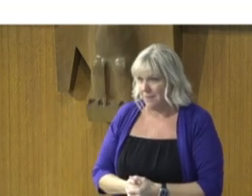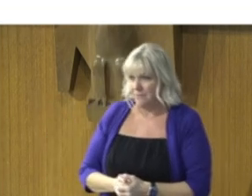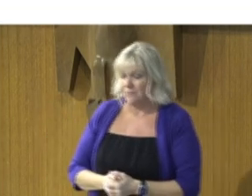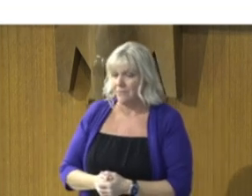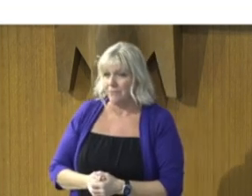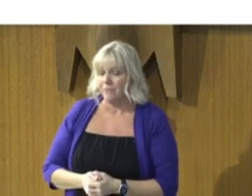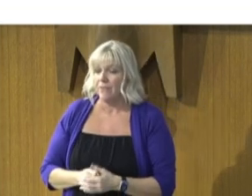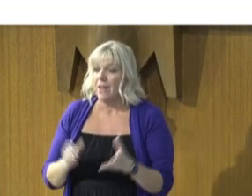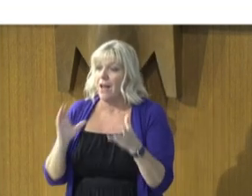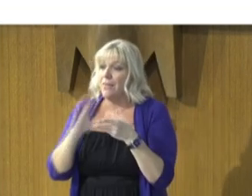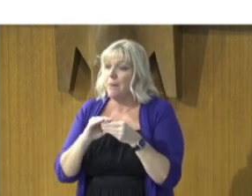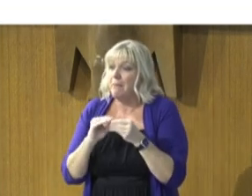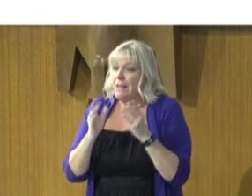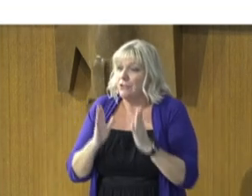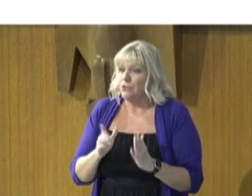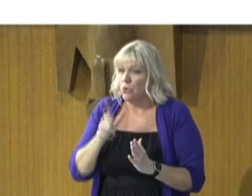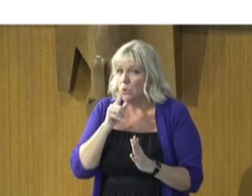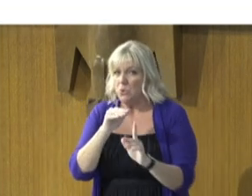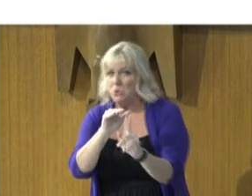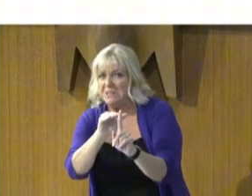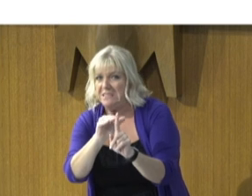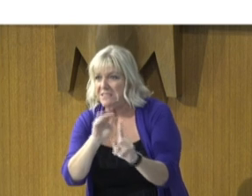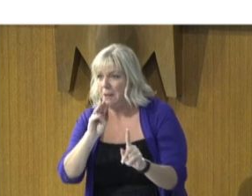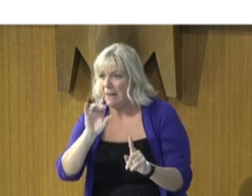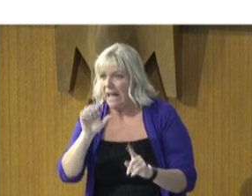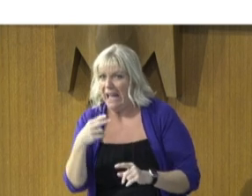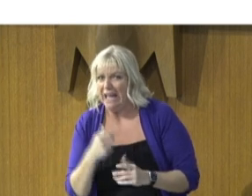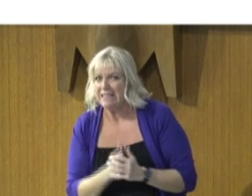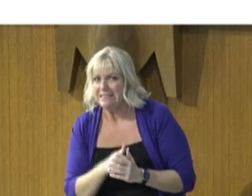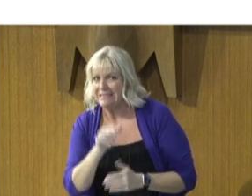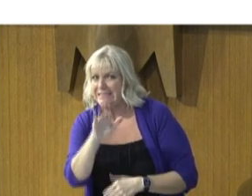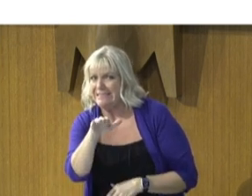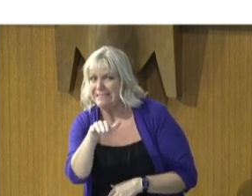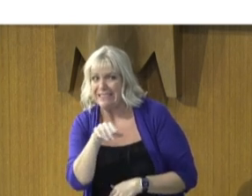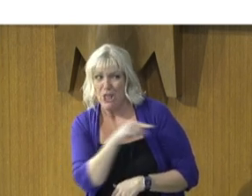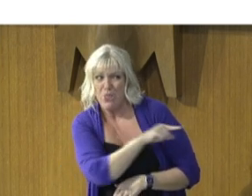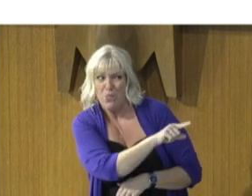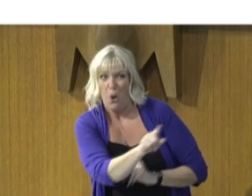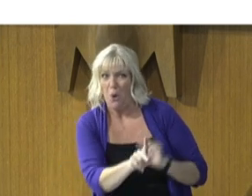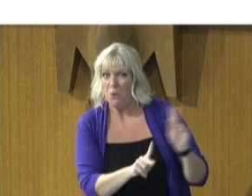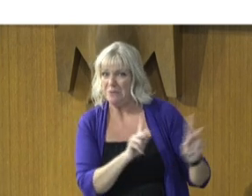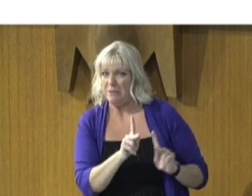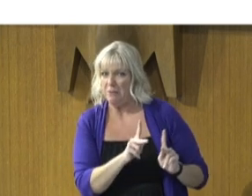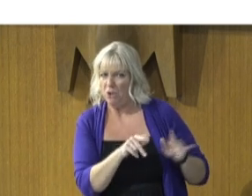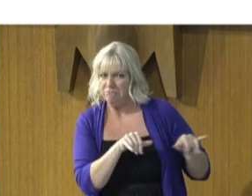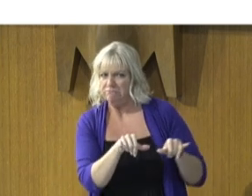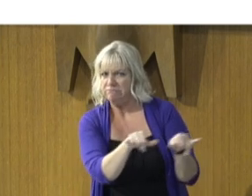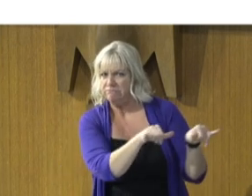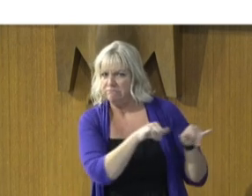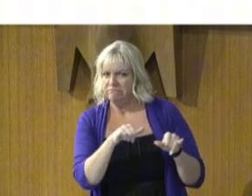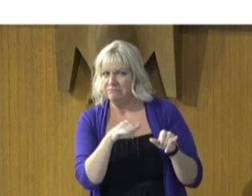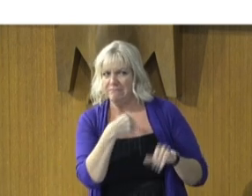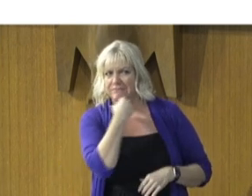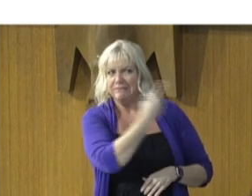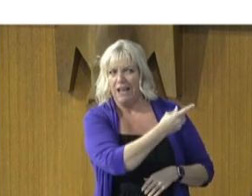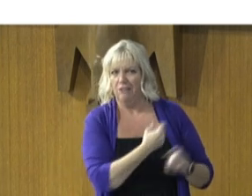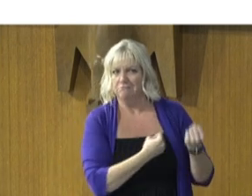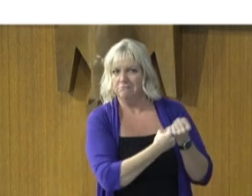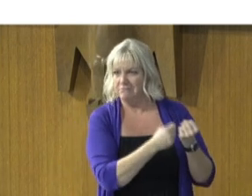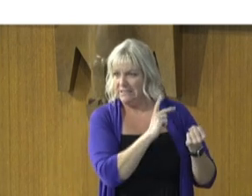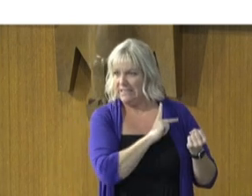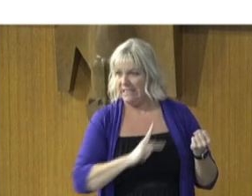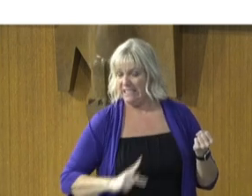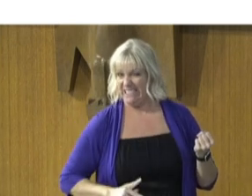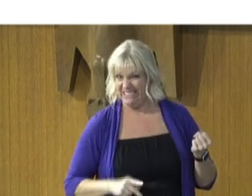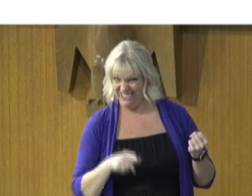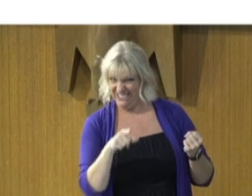had gone to summon Micaiah said to him, "Look, the words of the prophets are with one accord and are favorable to the king.